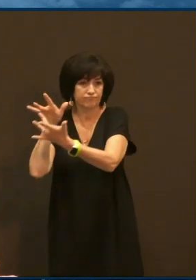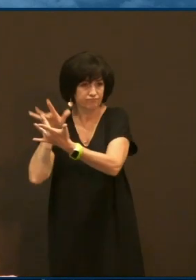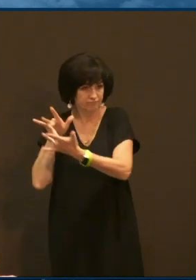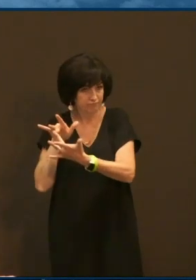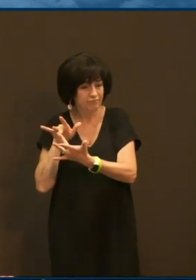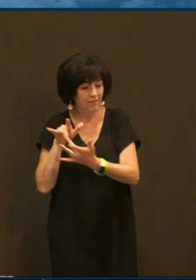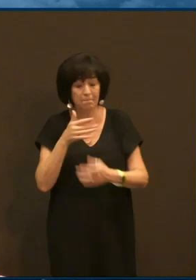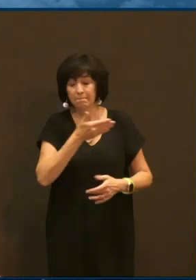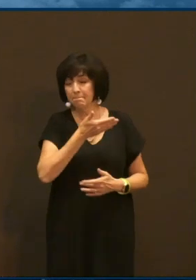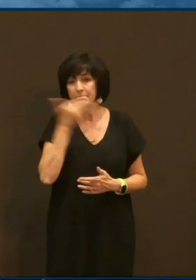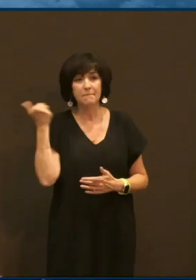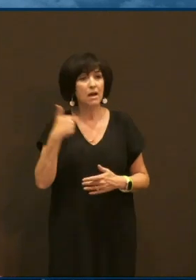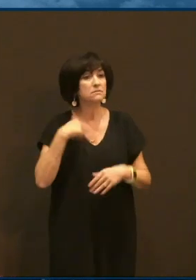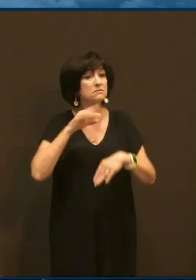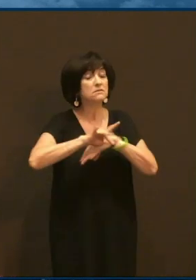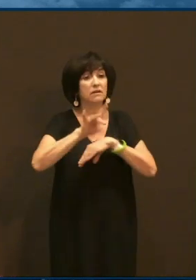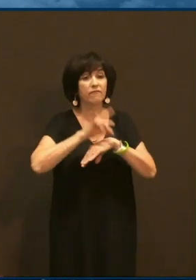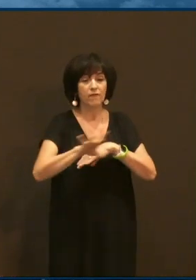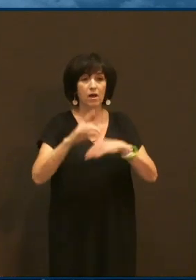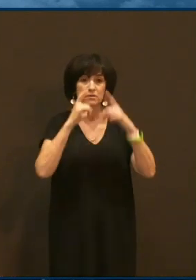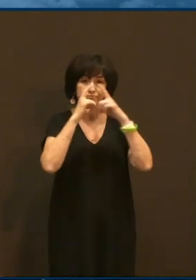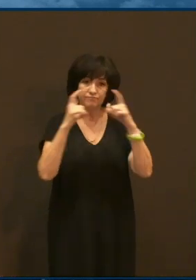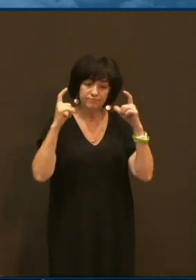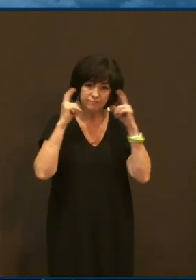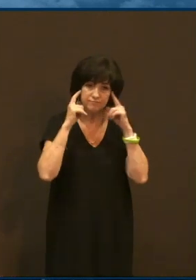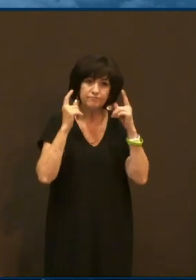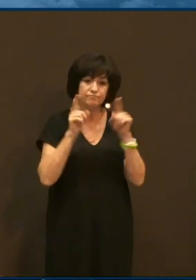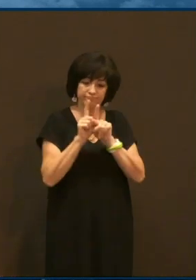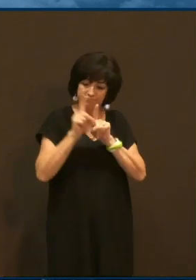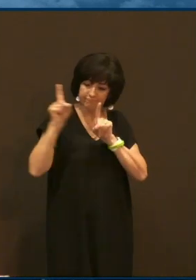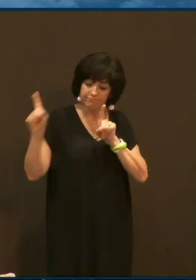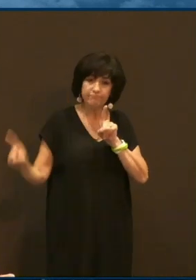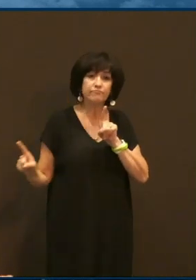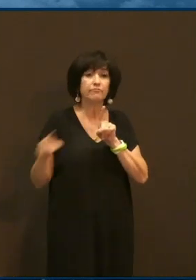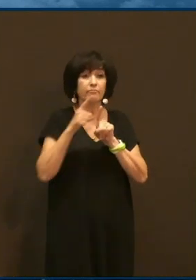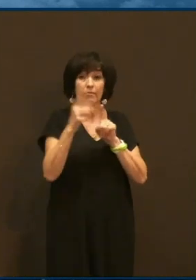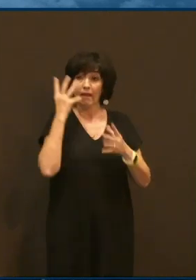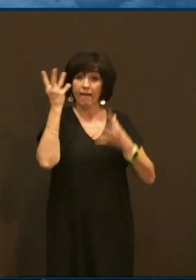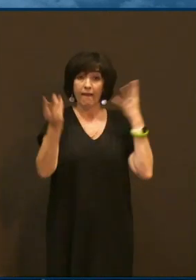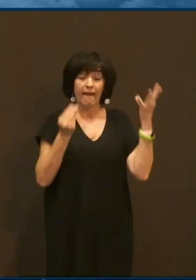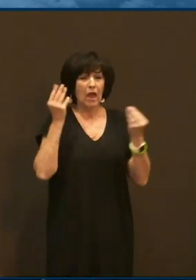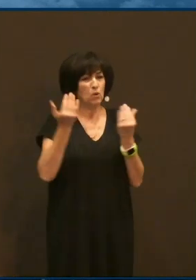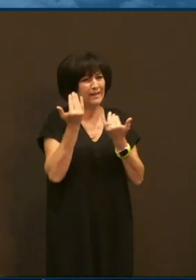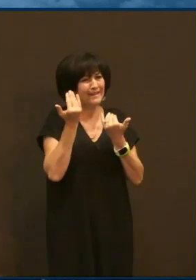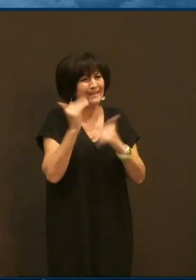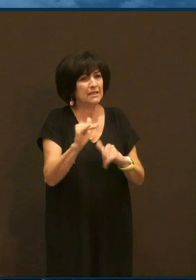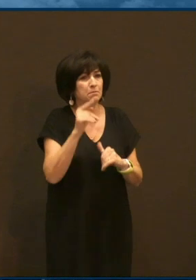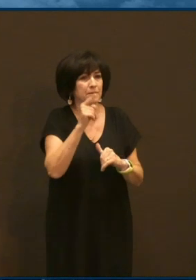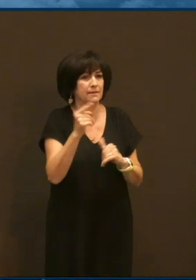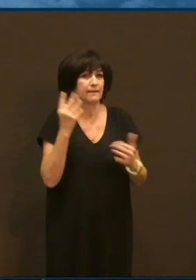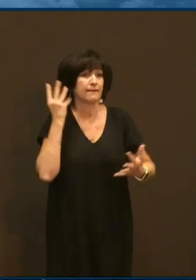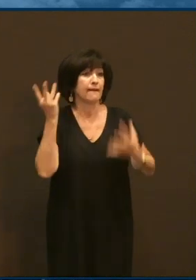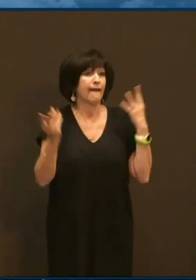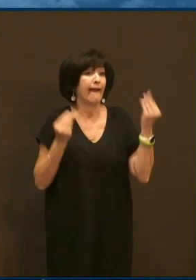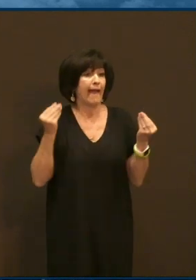keeping social distance, be careful in public settings in particular. Limit your public